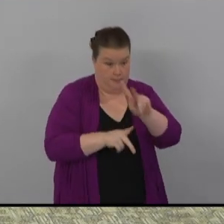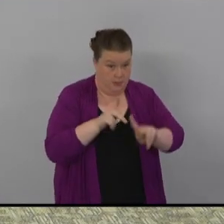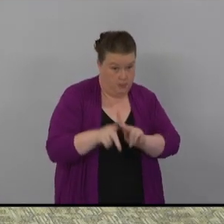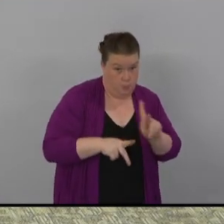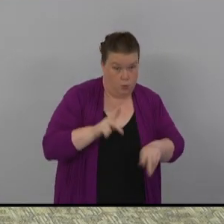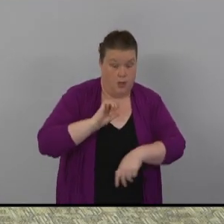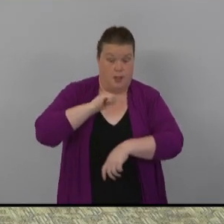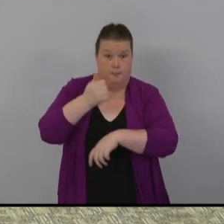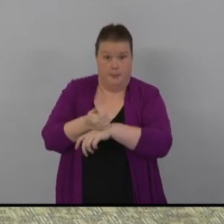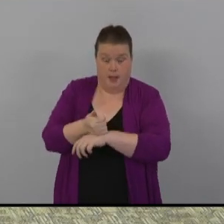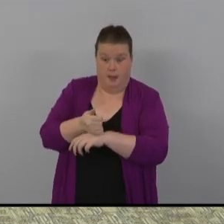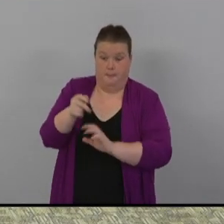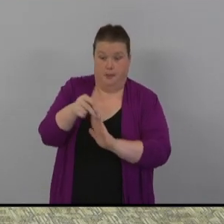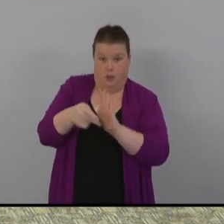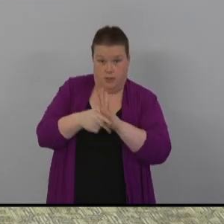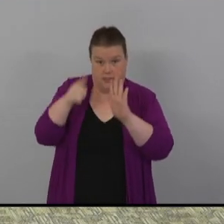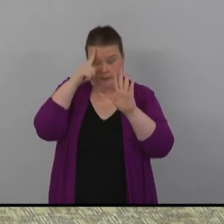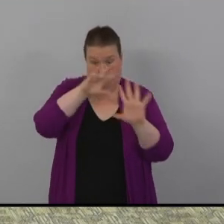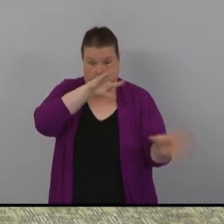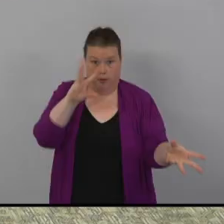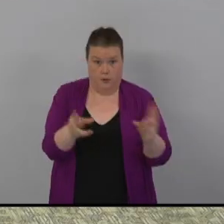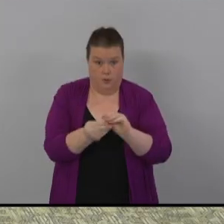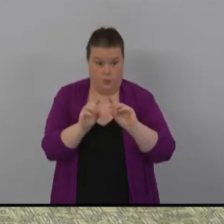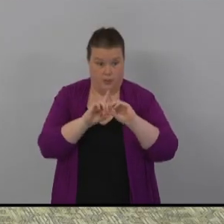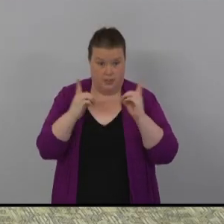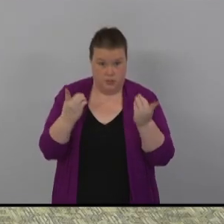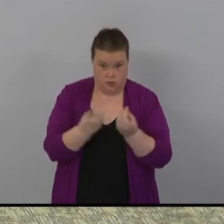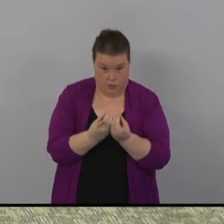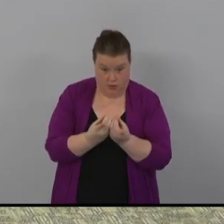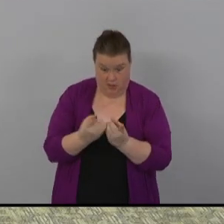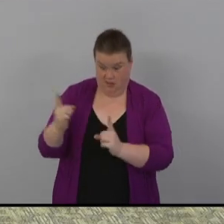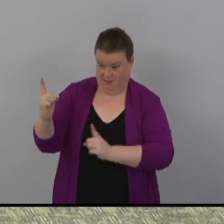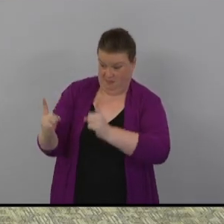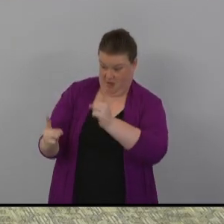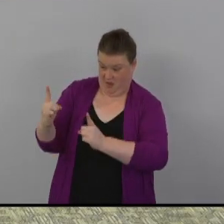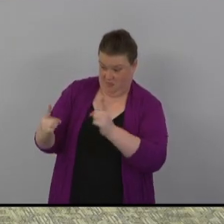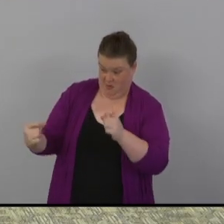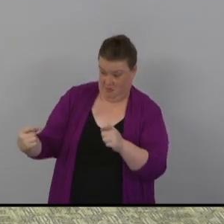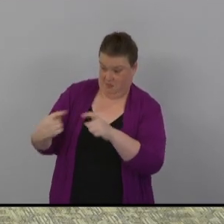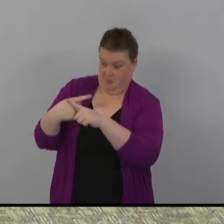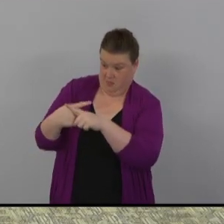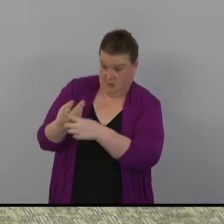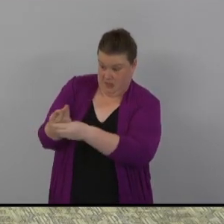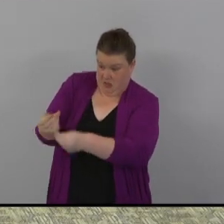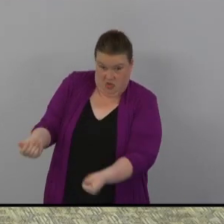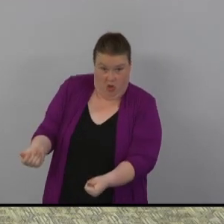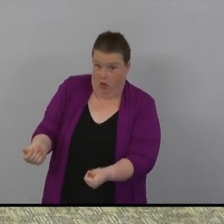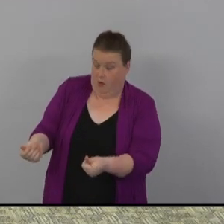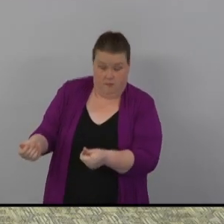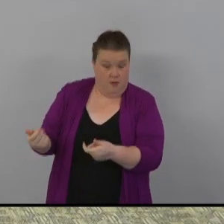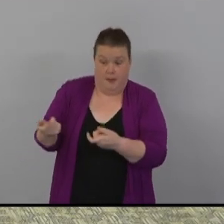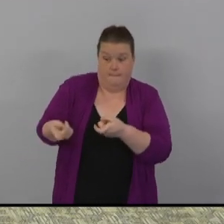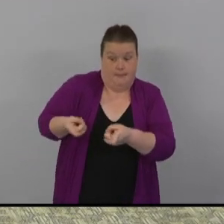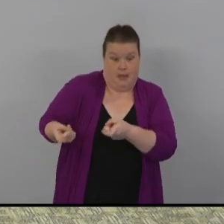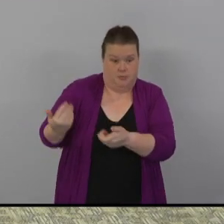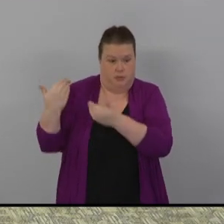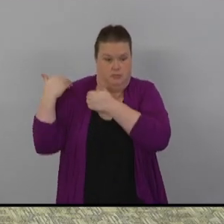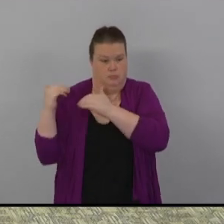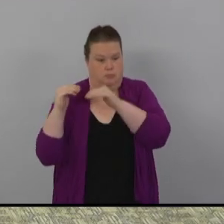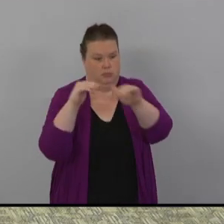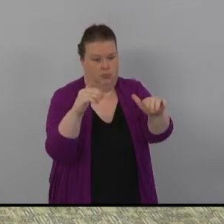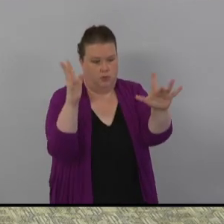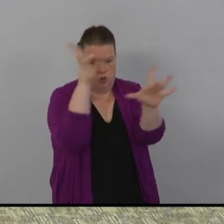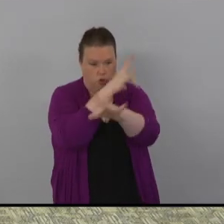district. We are not here to make management decisions or solve problems of individuals. Management is the responsibility of the superintendent or